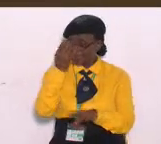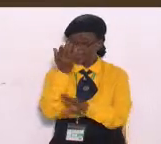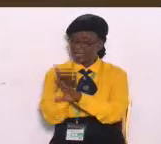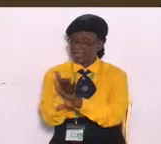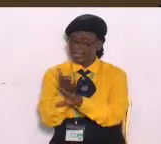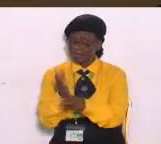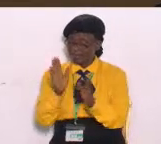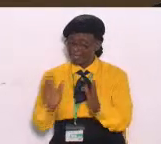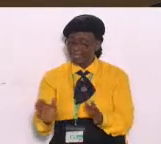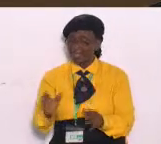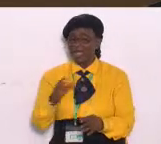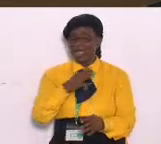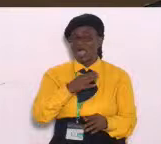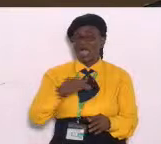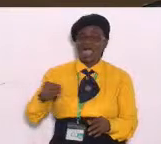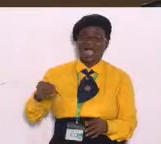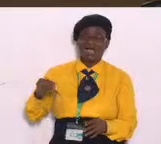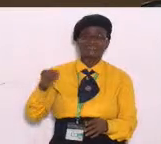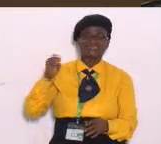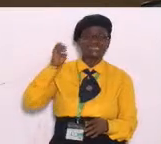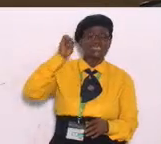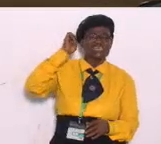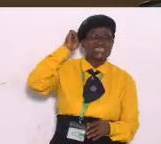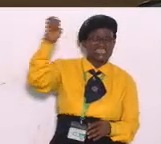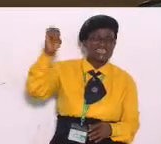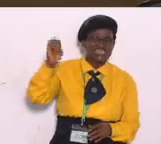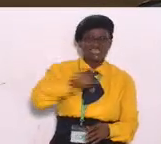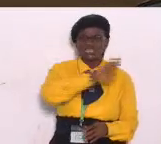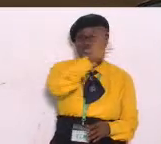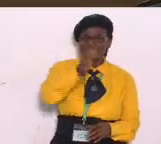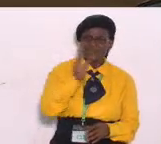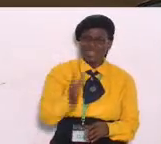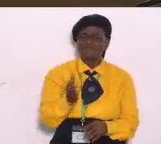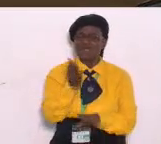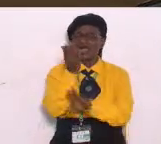and he never begged again.